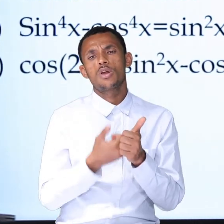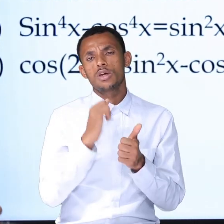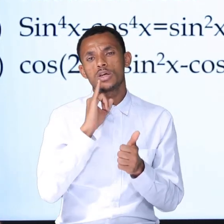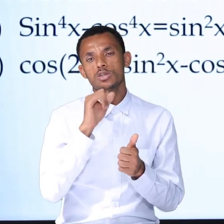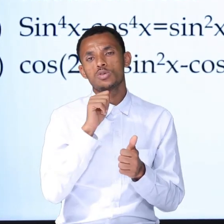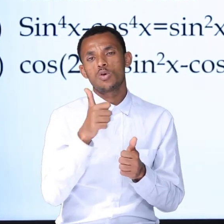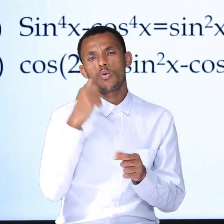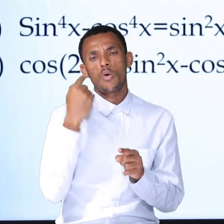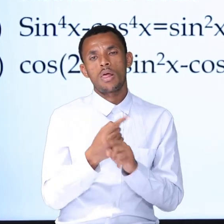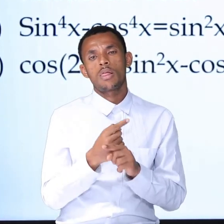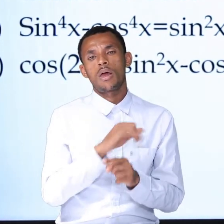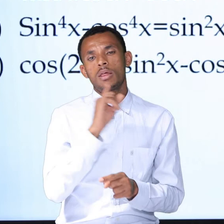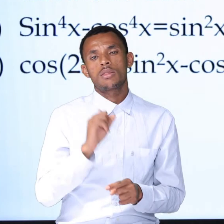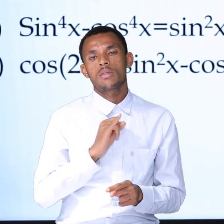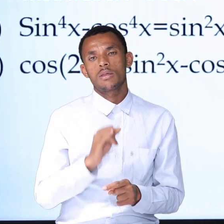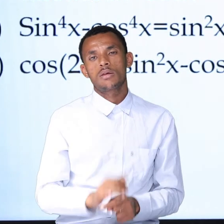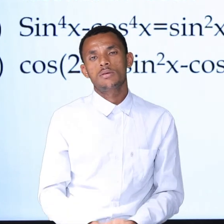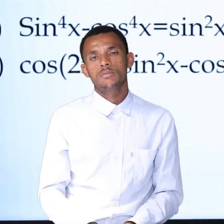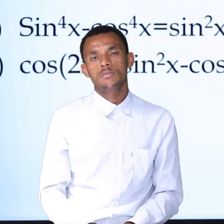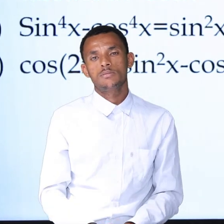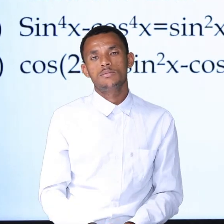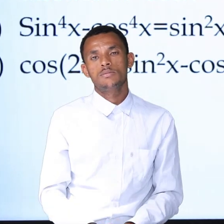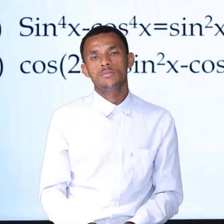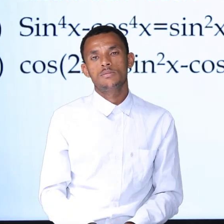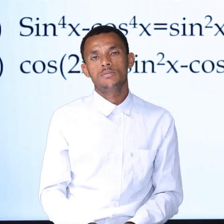Which of the following is not a correct identity?